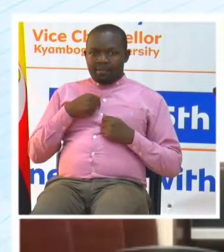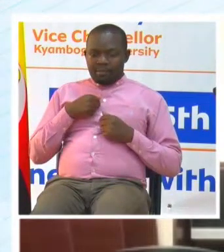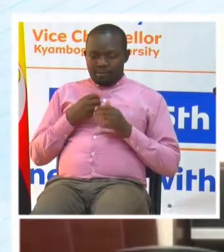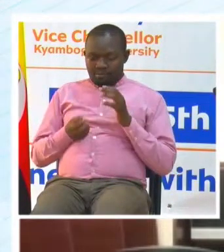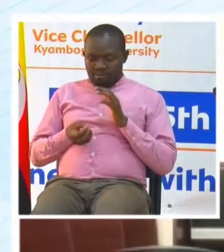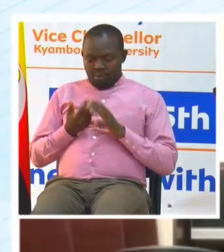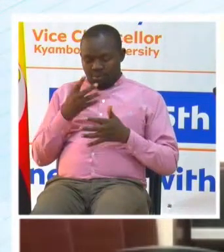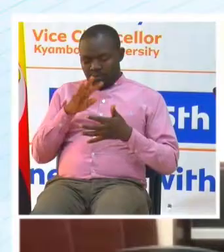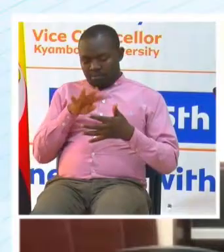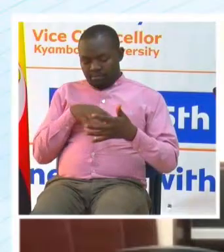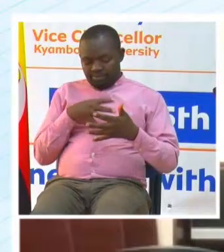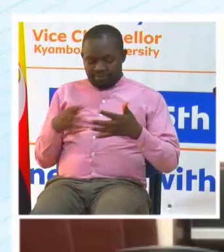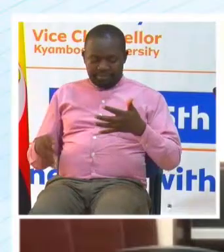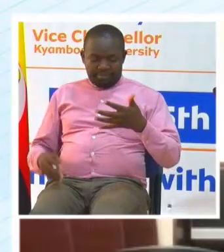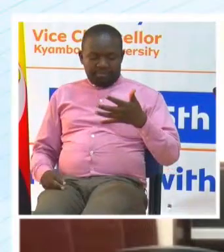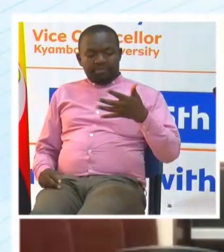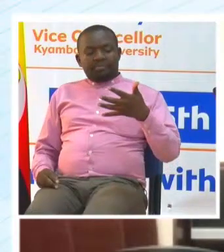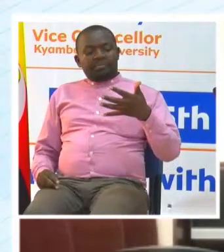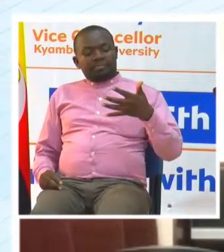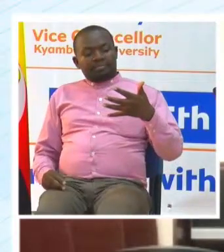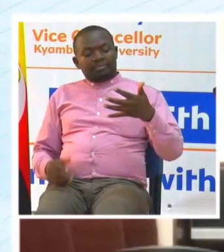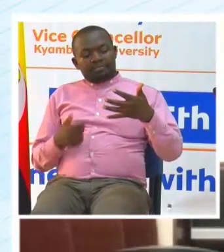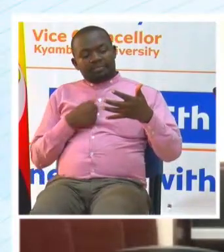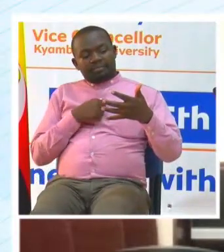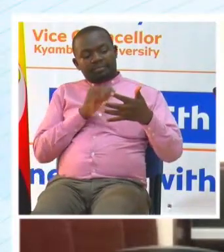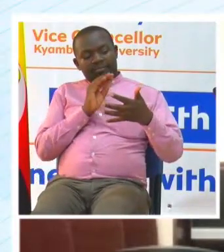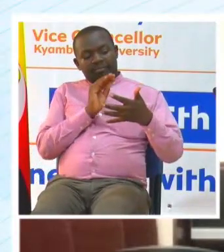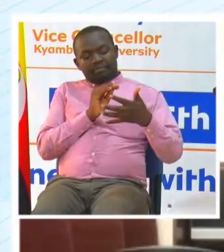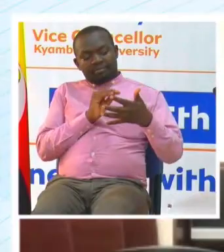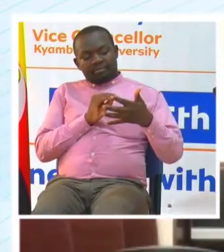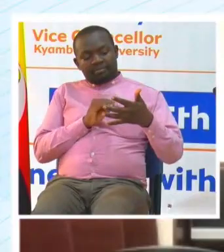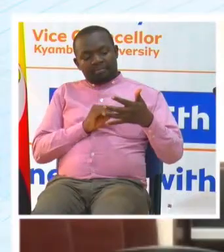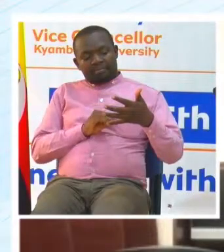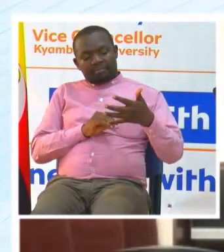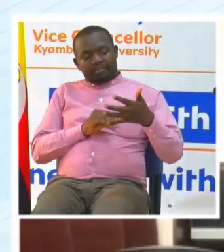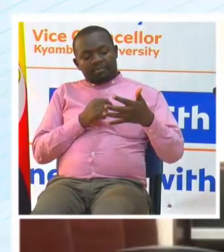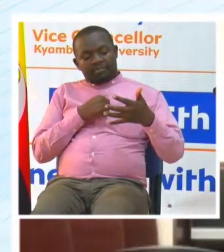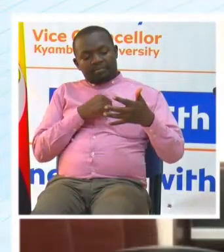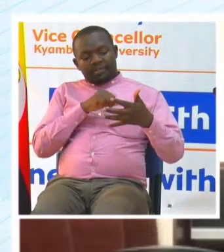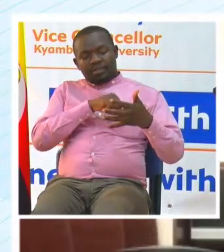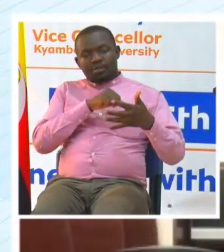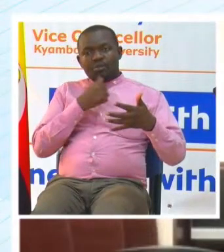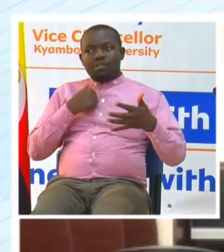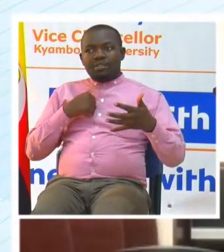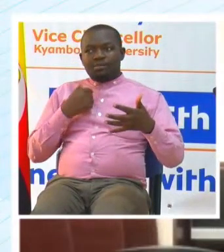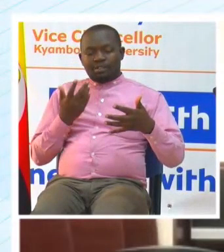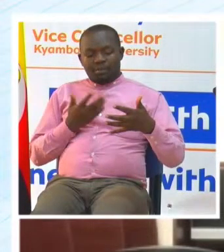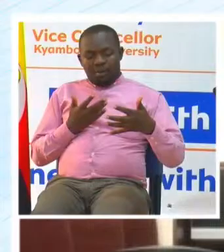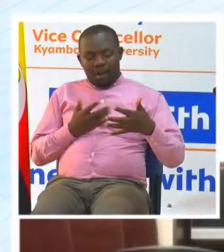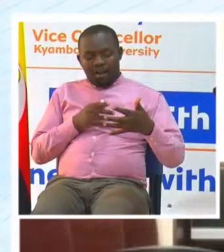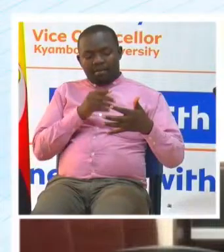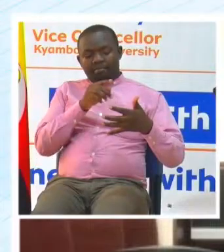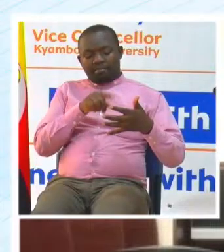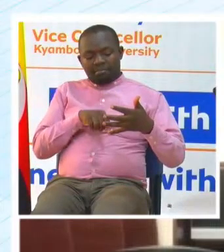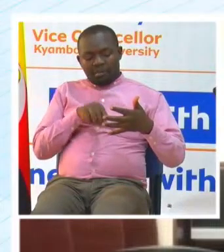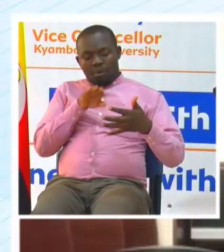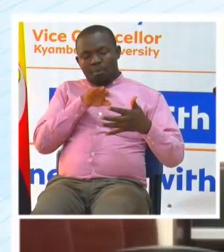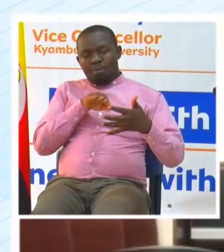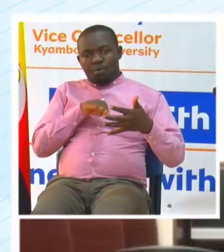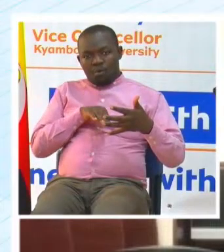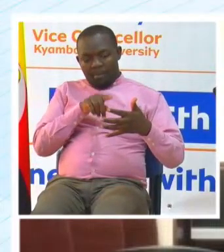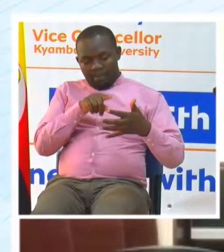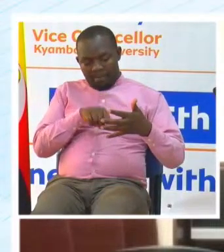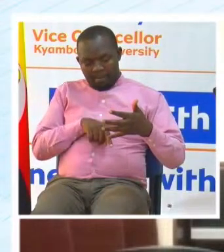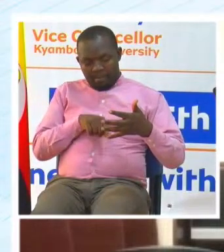sheet that contained the school I wanted to go to, the program they had,